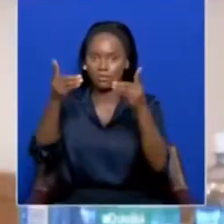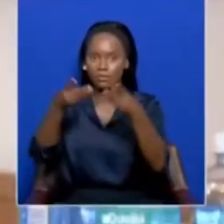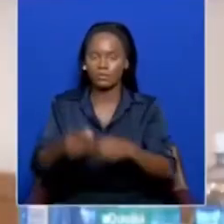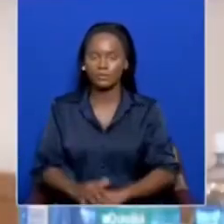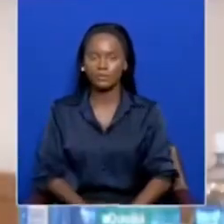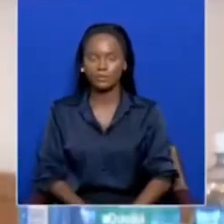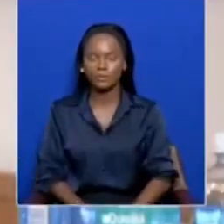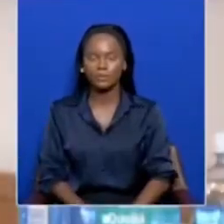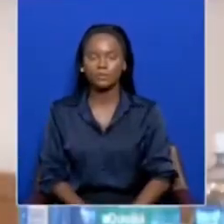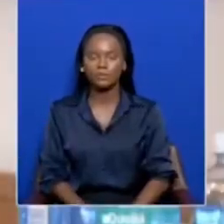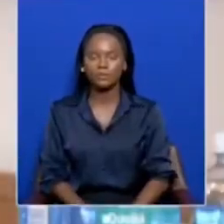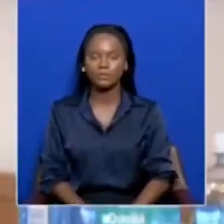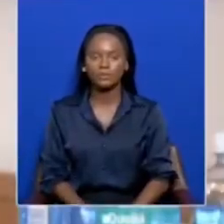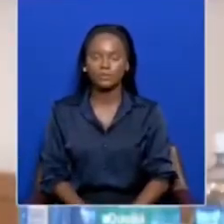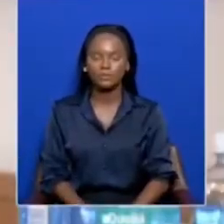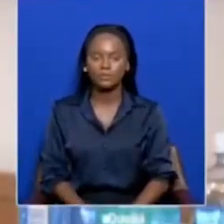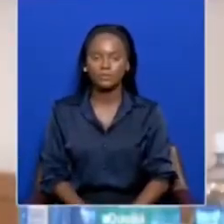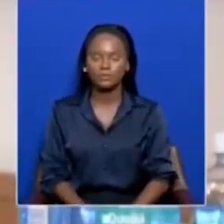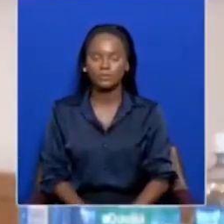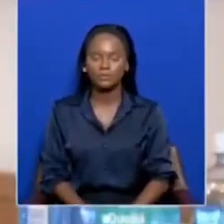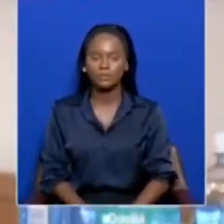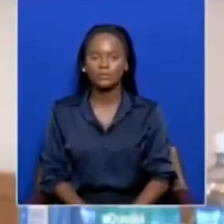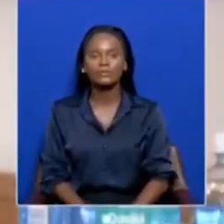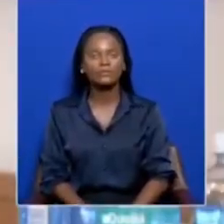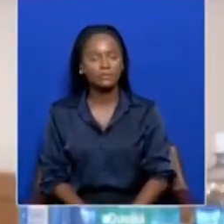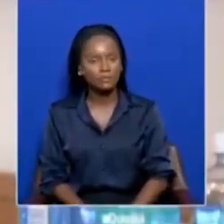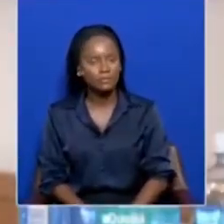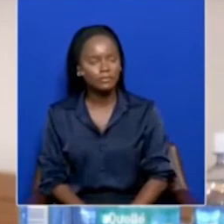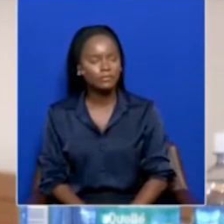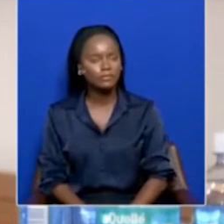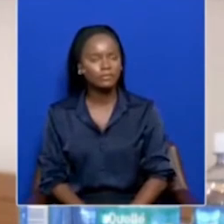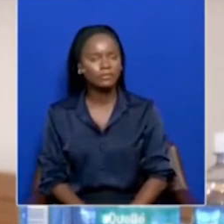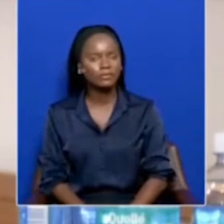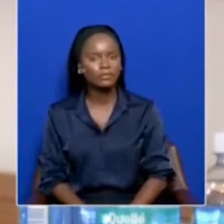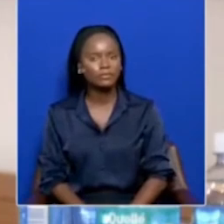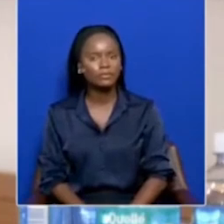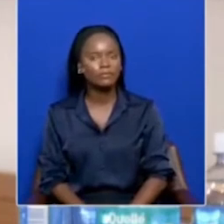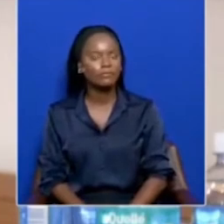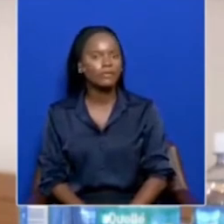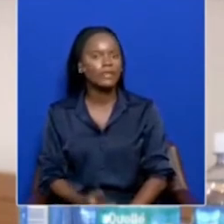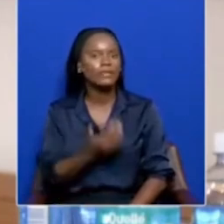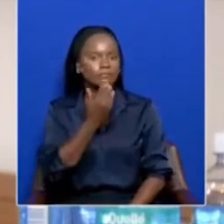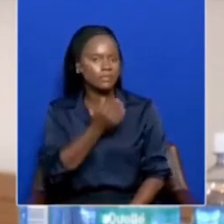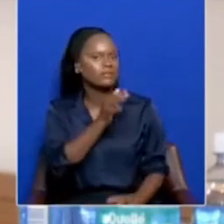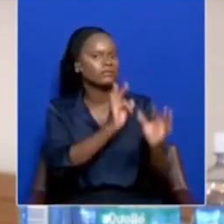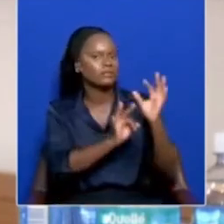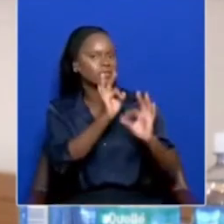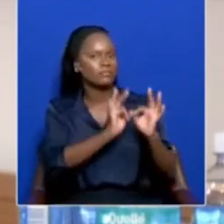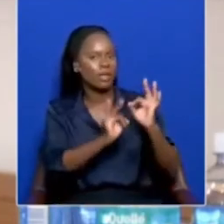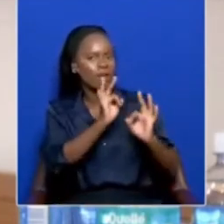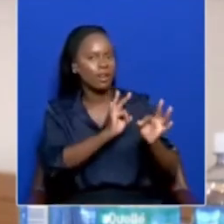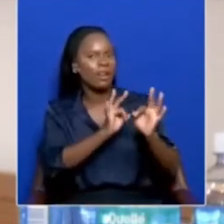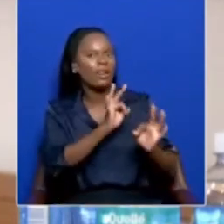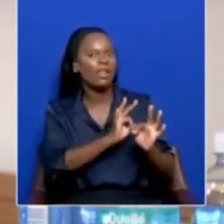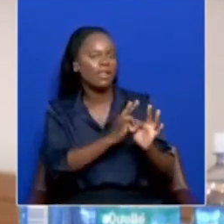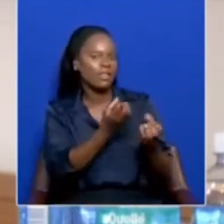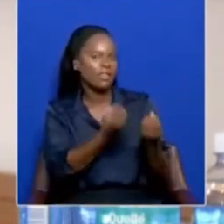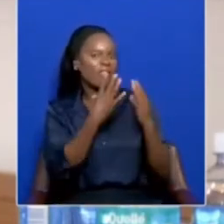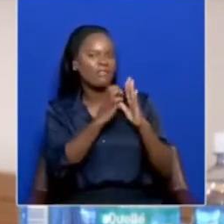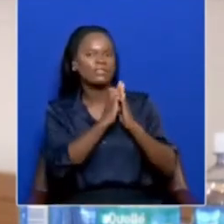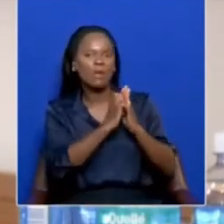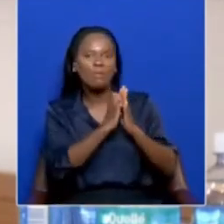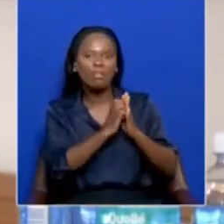If you could just highlight some of the projects you have been involved in as set out at page